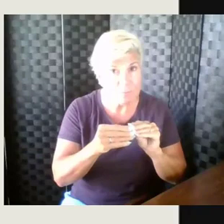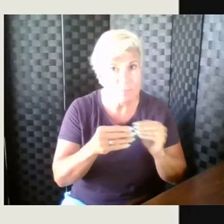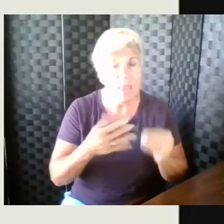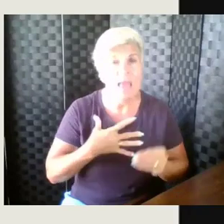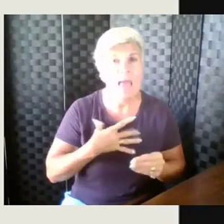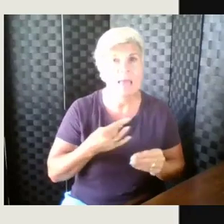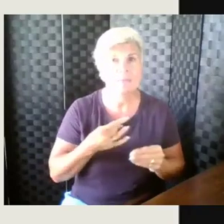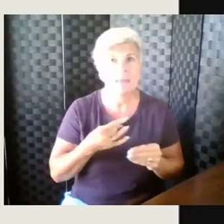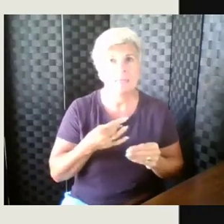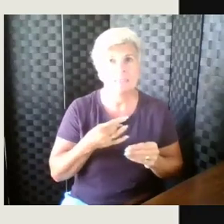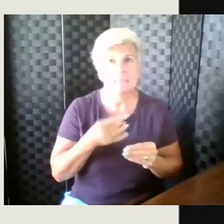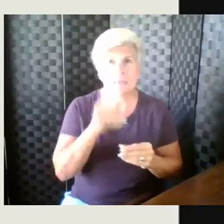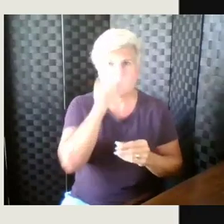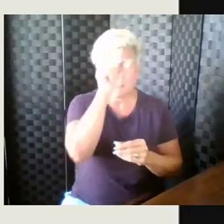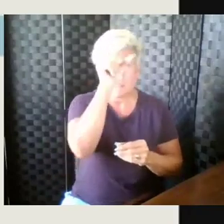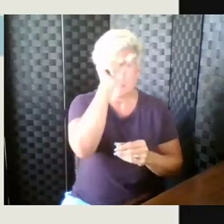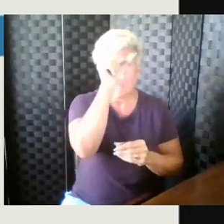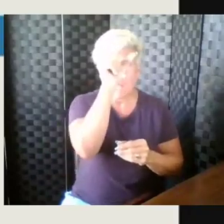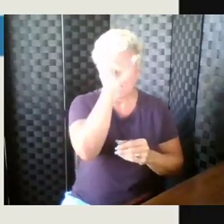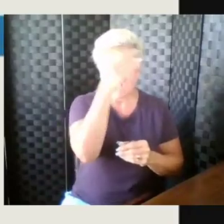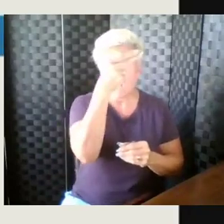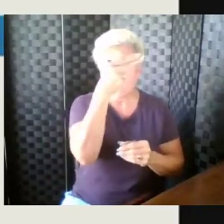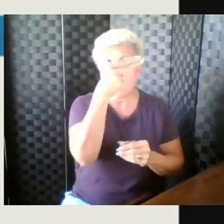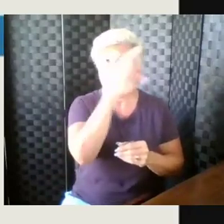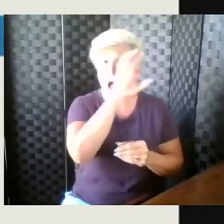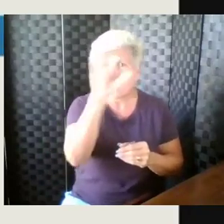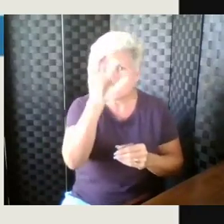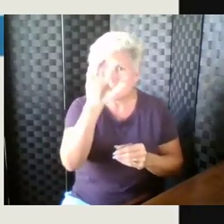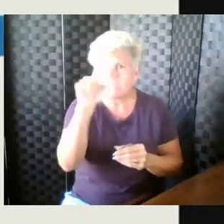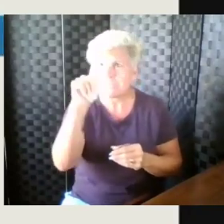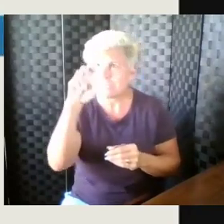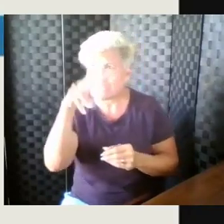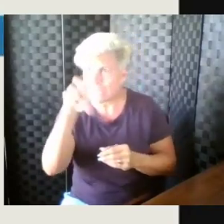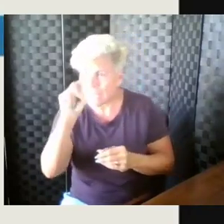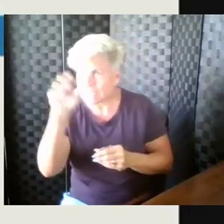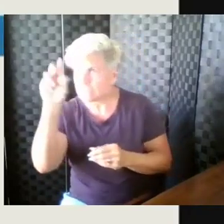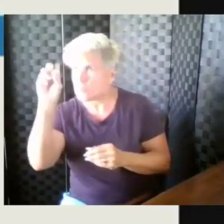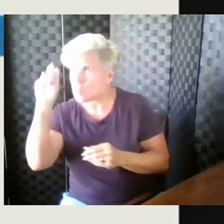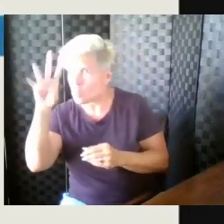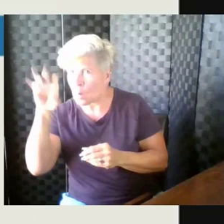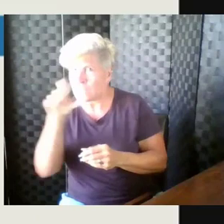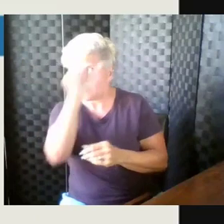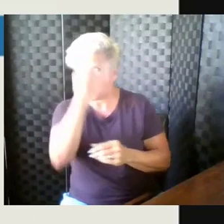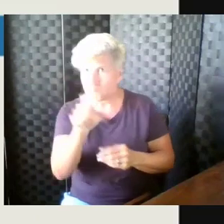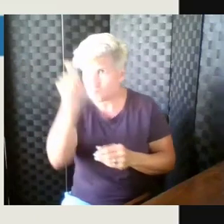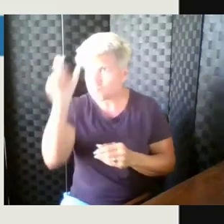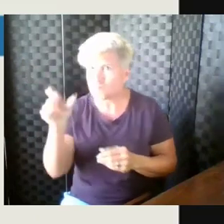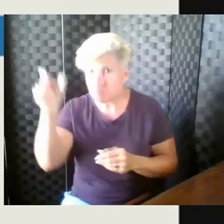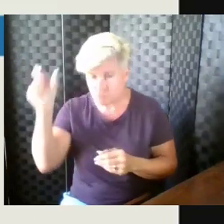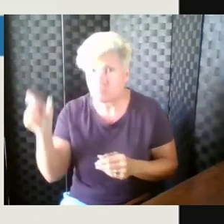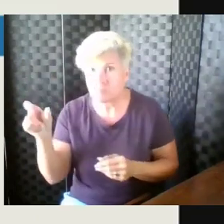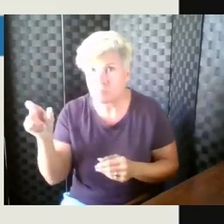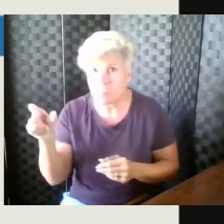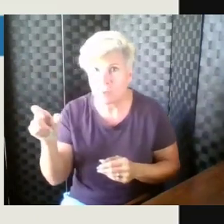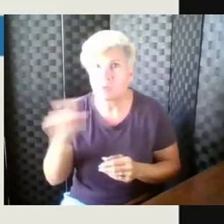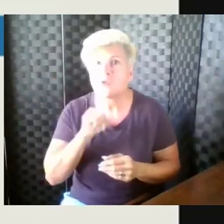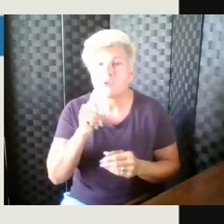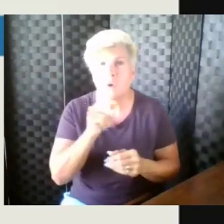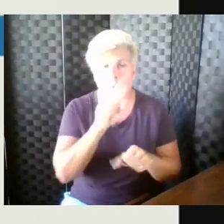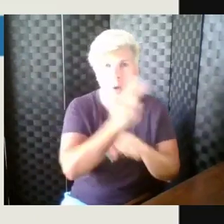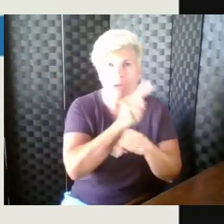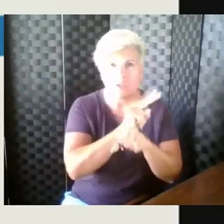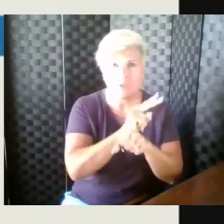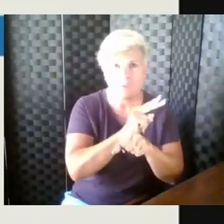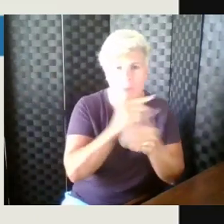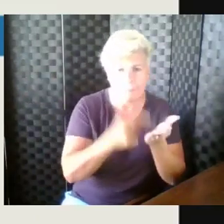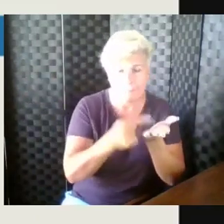like to line my numbers up in a hundreds, tens, and ones chart. This way, when I draw out my base 10 blocks, I will know exactly how many